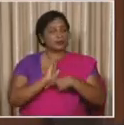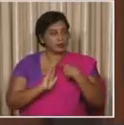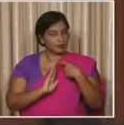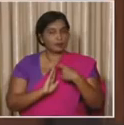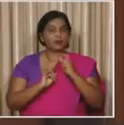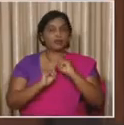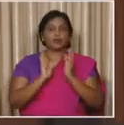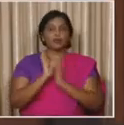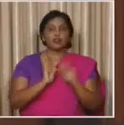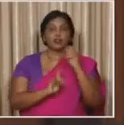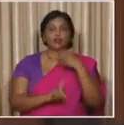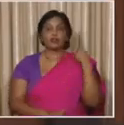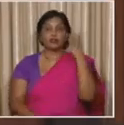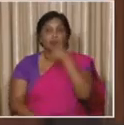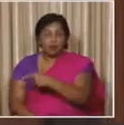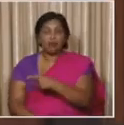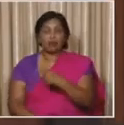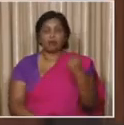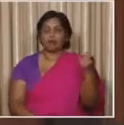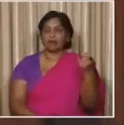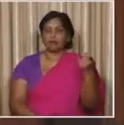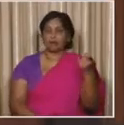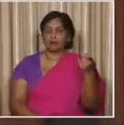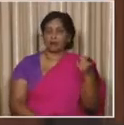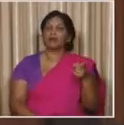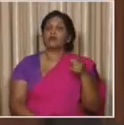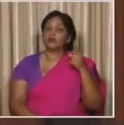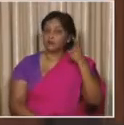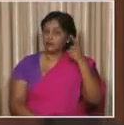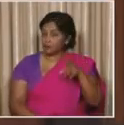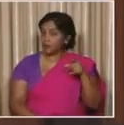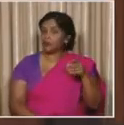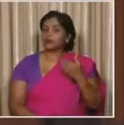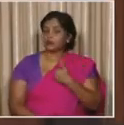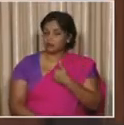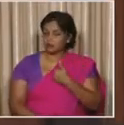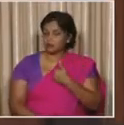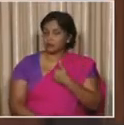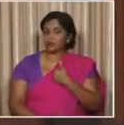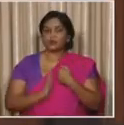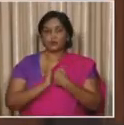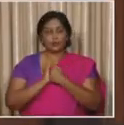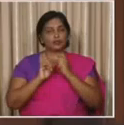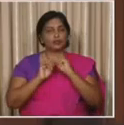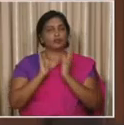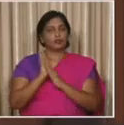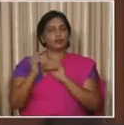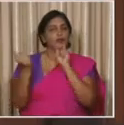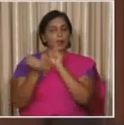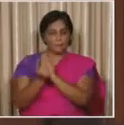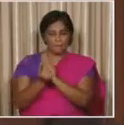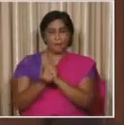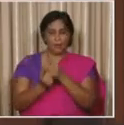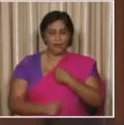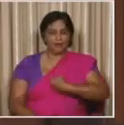how dare you walk into our Prime Minister's office? I went to meet the Honorable Prime Minister, who is also the Minister in charge